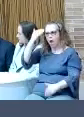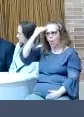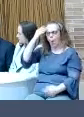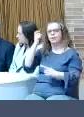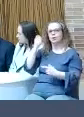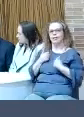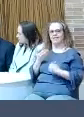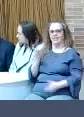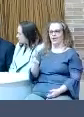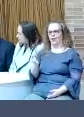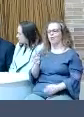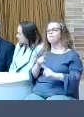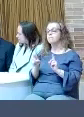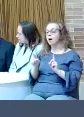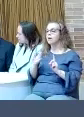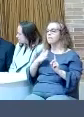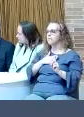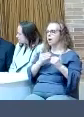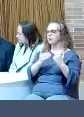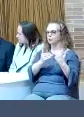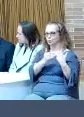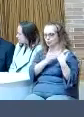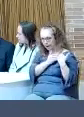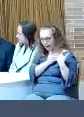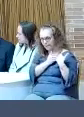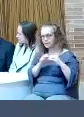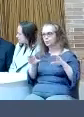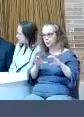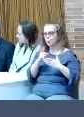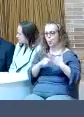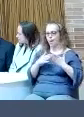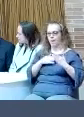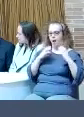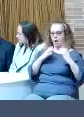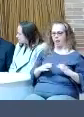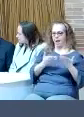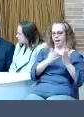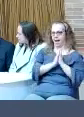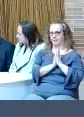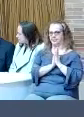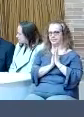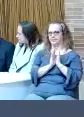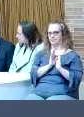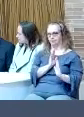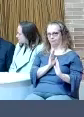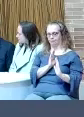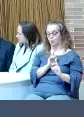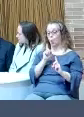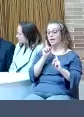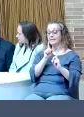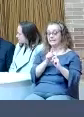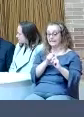information but my job is to do what my client asks me to do so until they tell